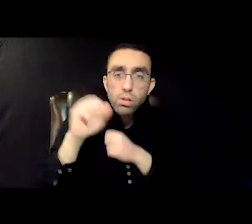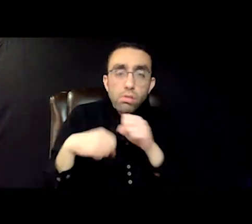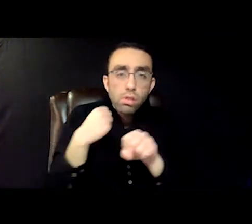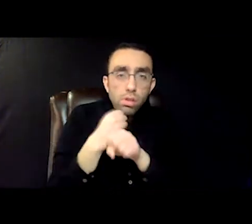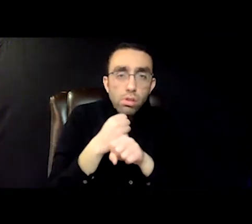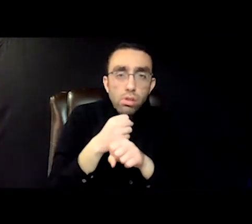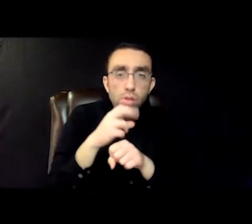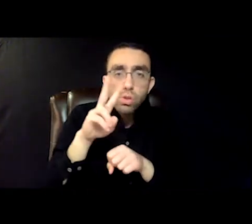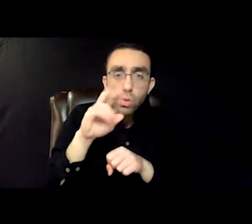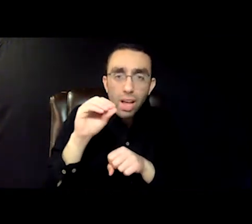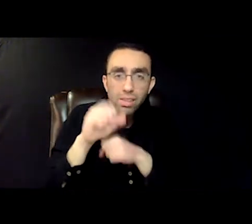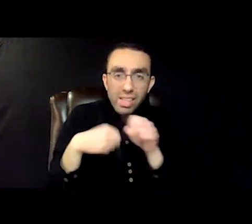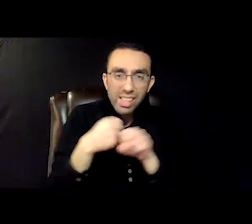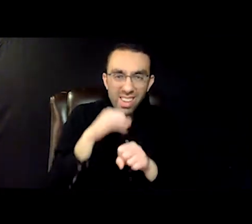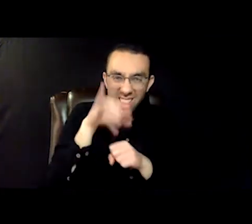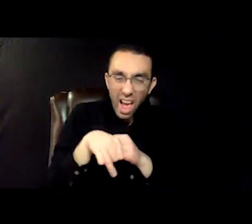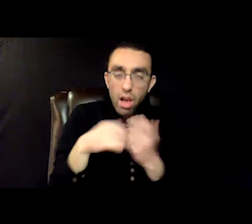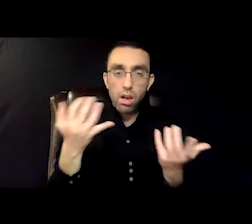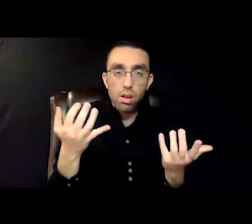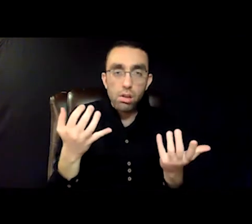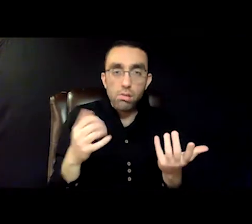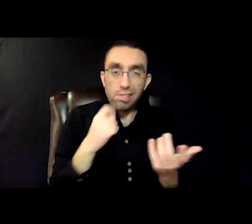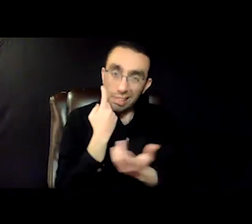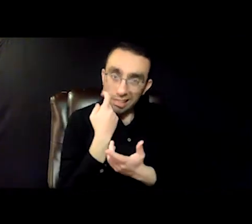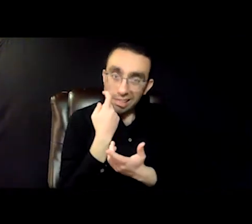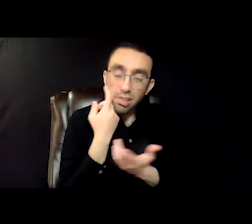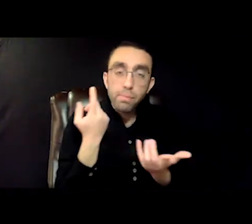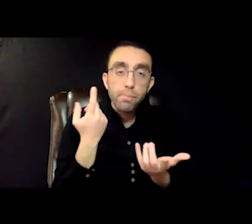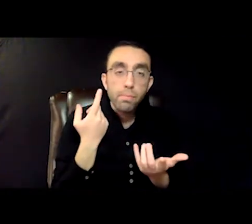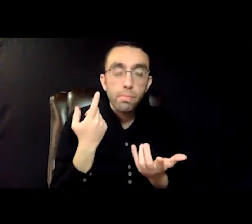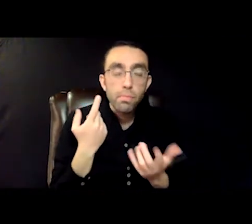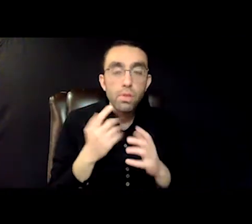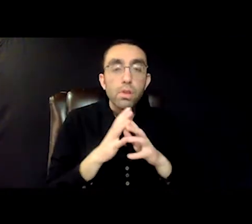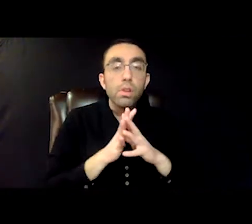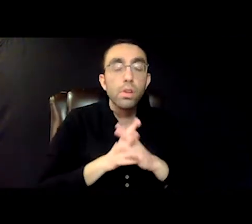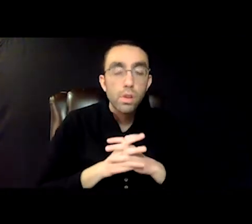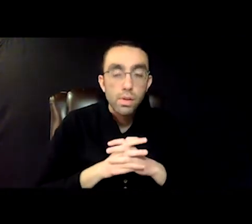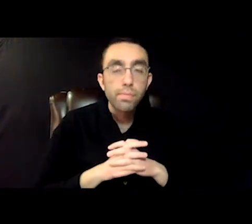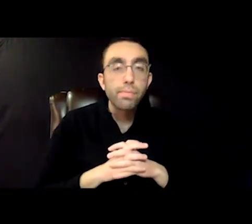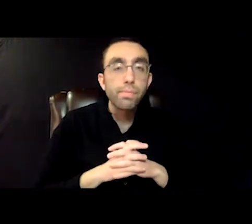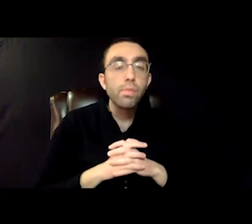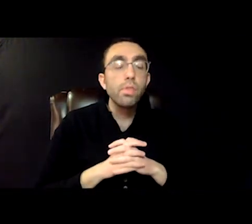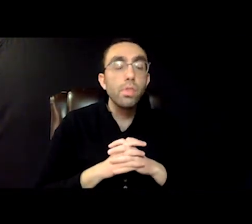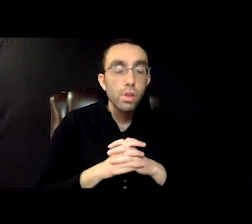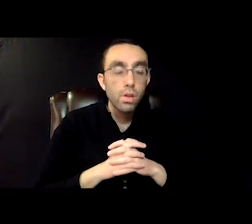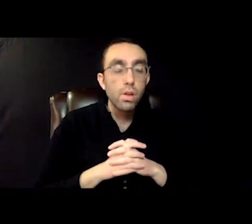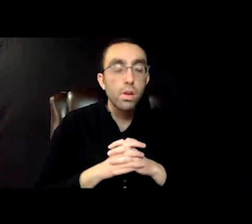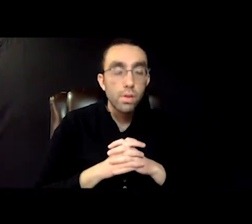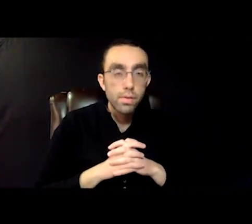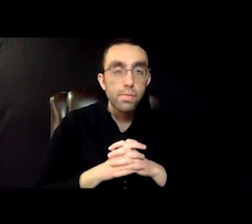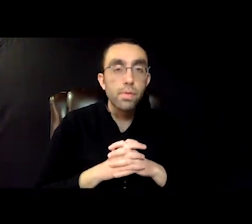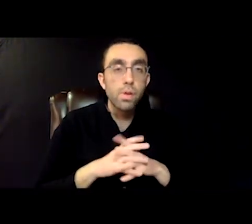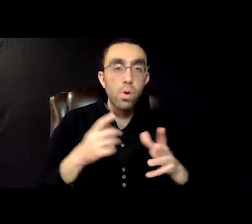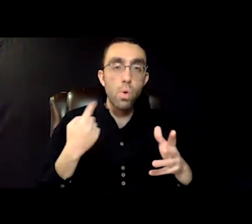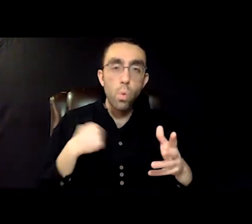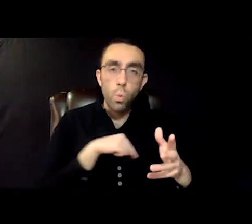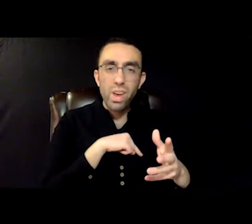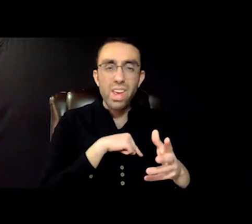food sovereignty. Because what we're looking for is a system that